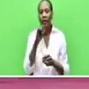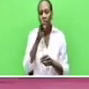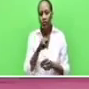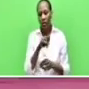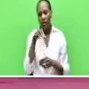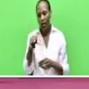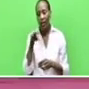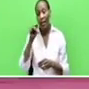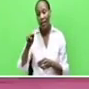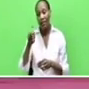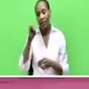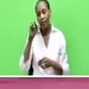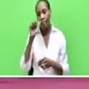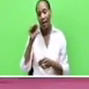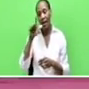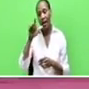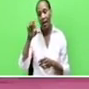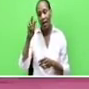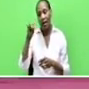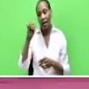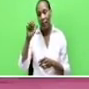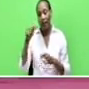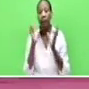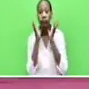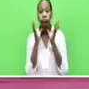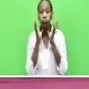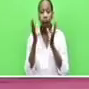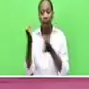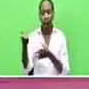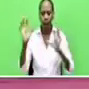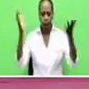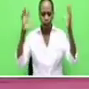J.S. Malema, the Honorable Malema.